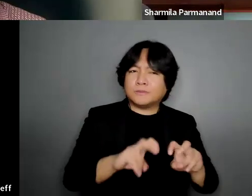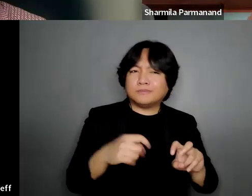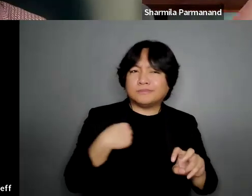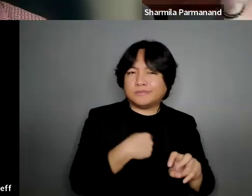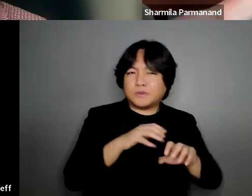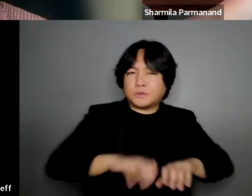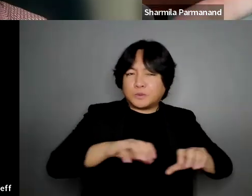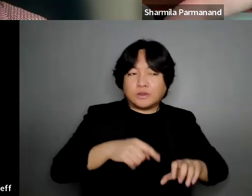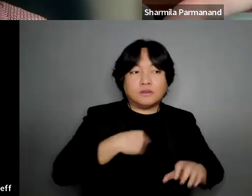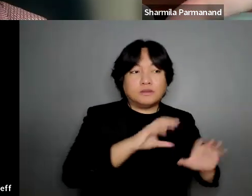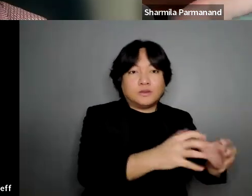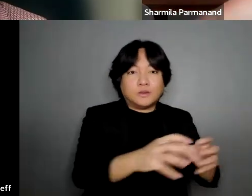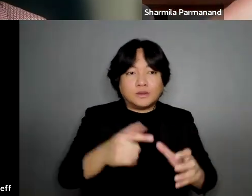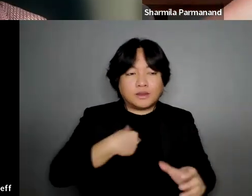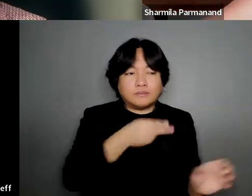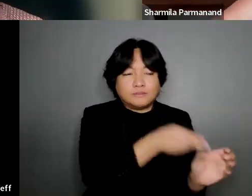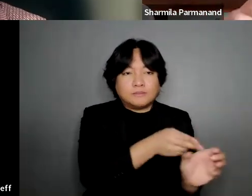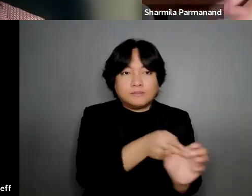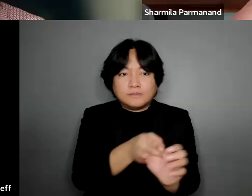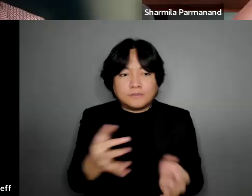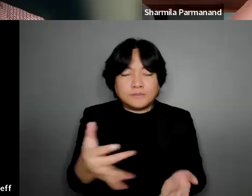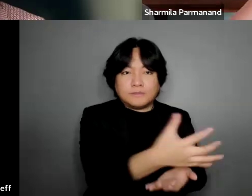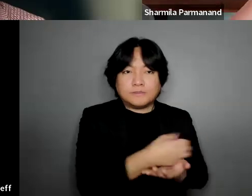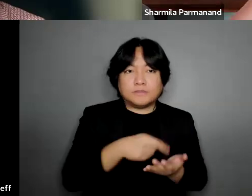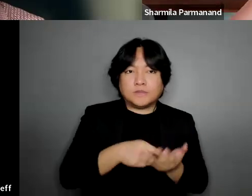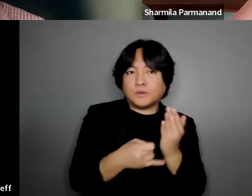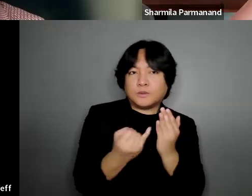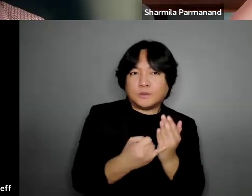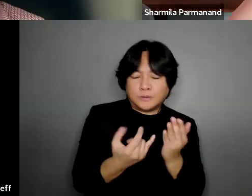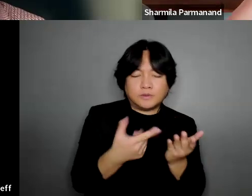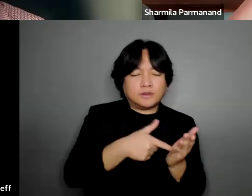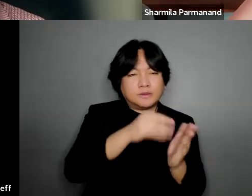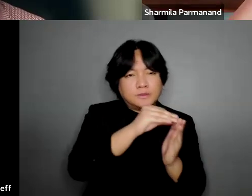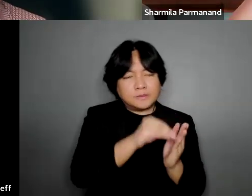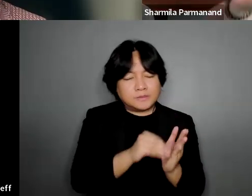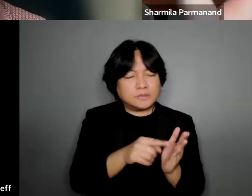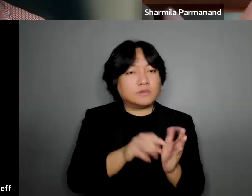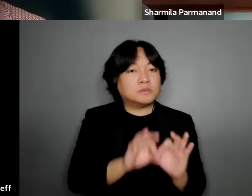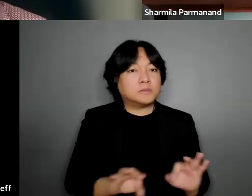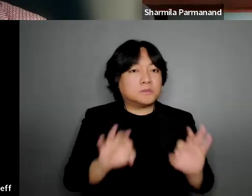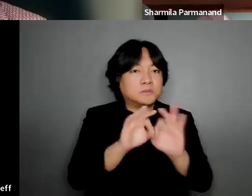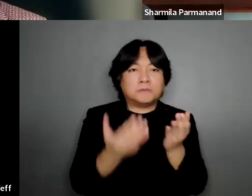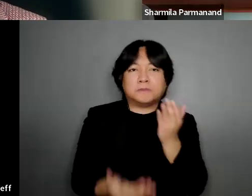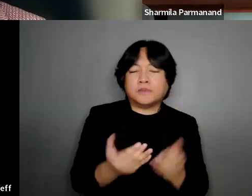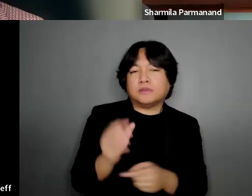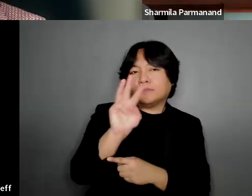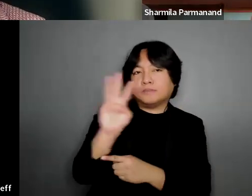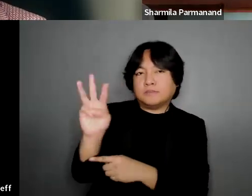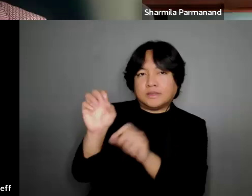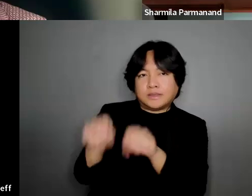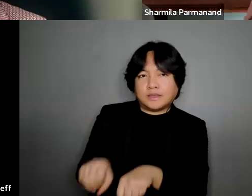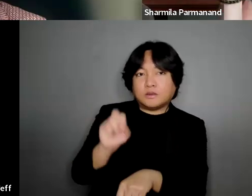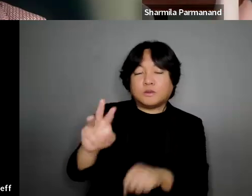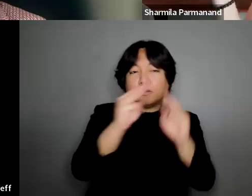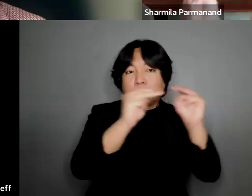working with, less important yung publication in a journal, baka mas important a website, in a